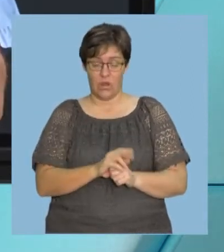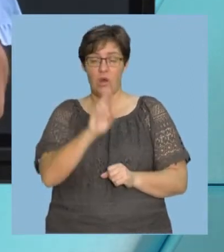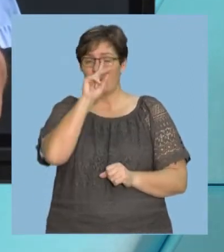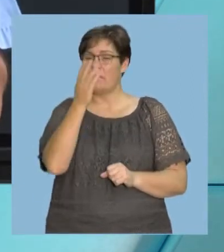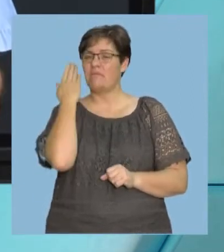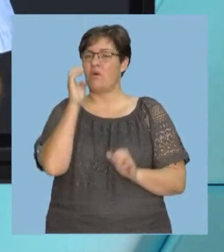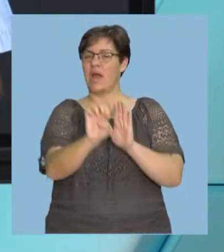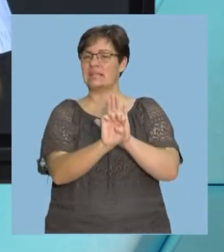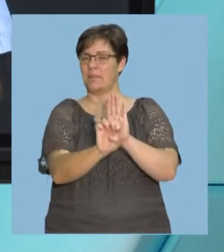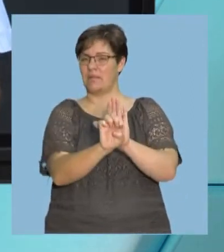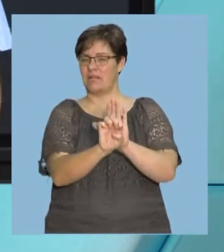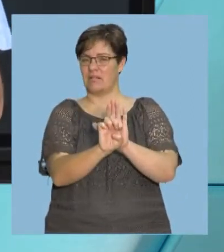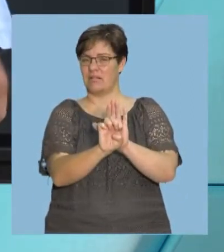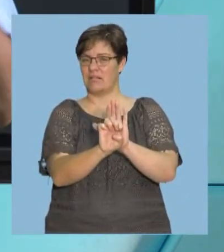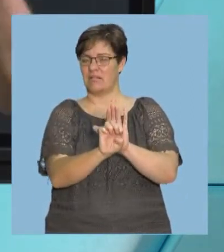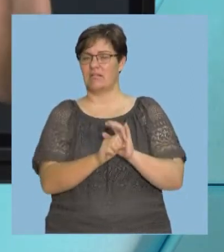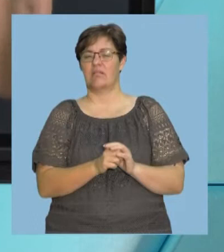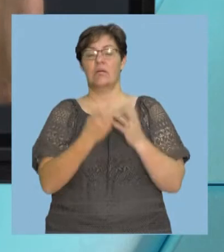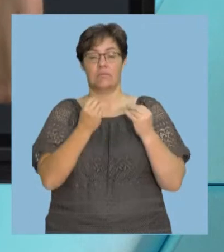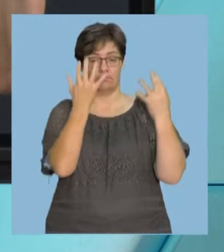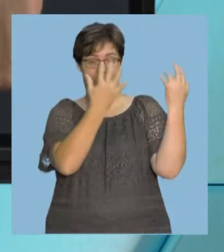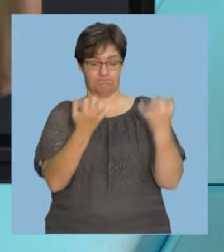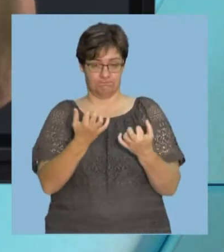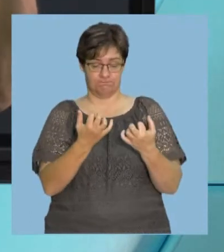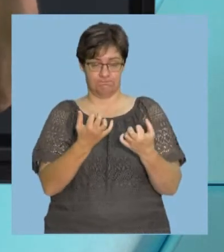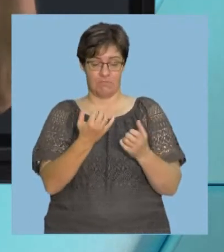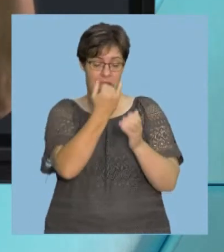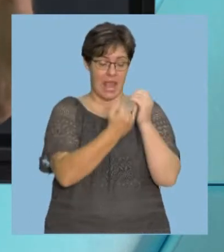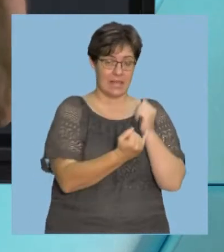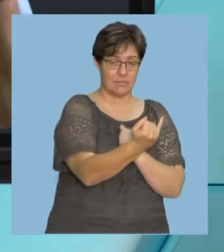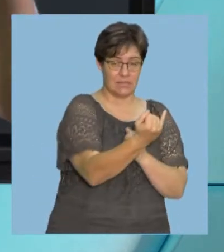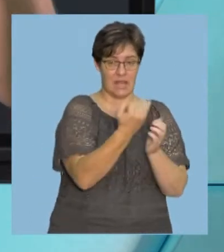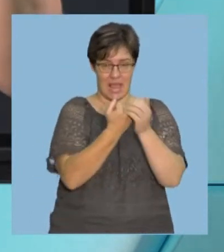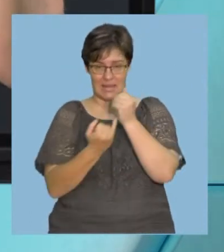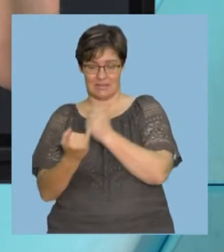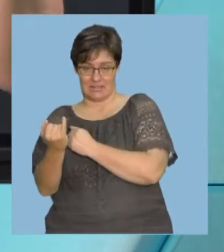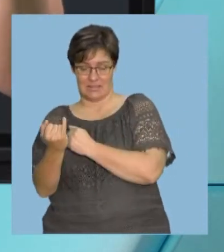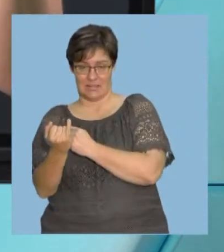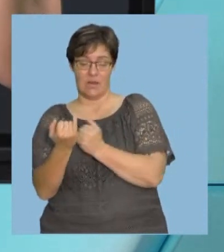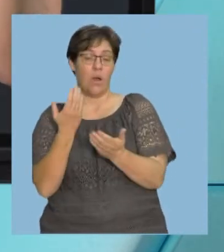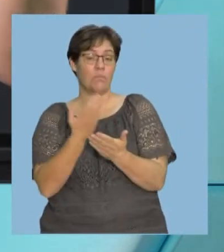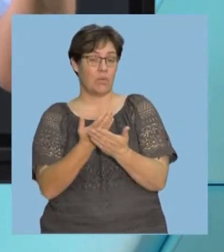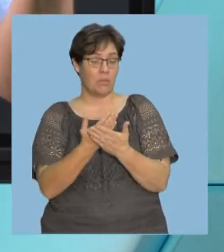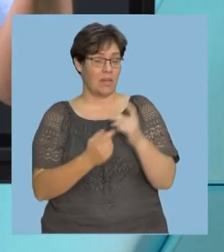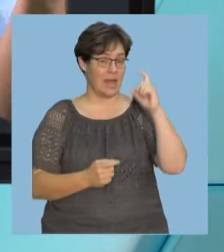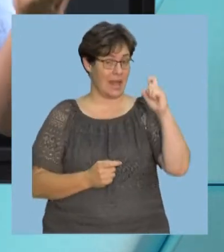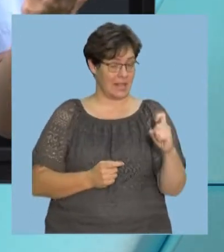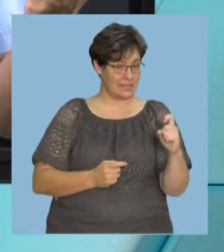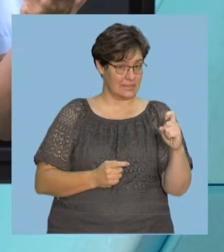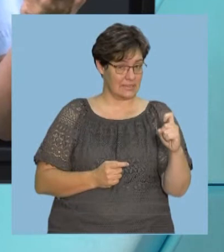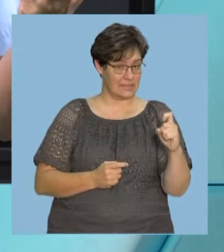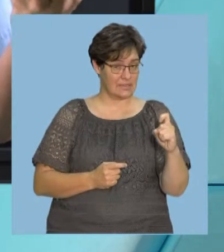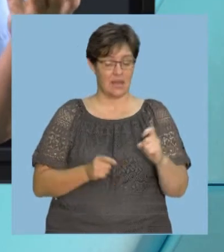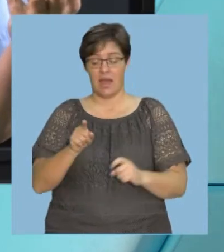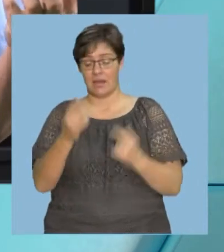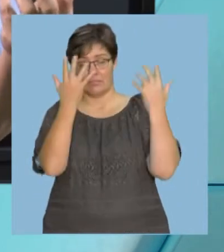that we were busy dealing with, we have calculated independently the probability of X, and